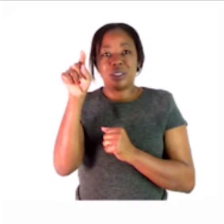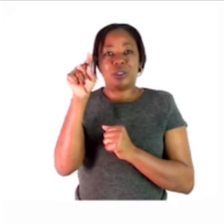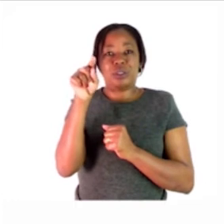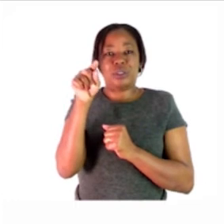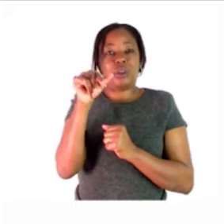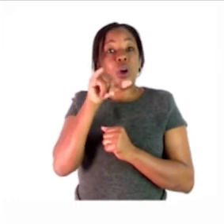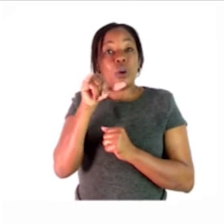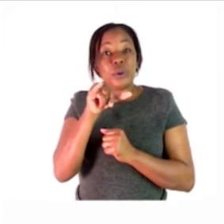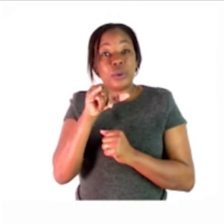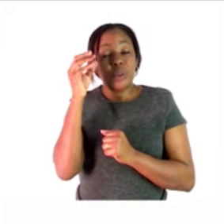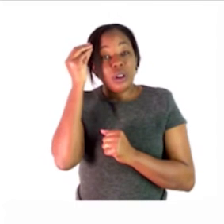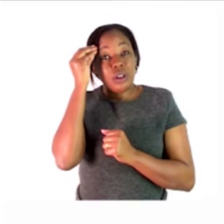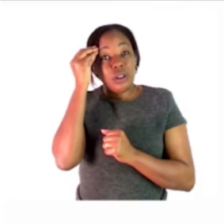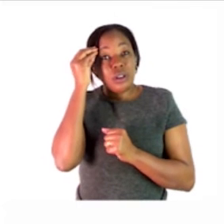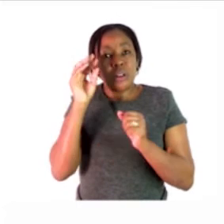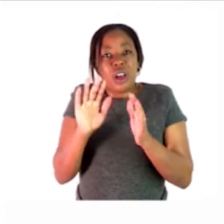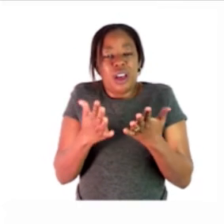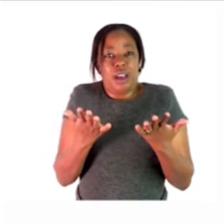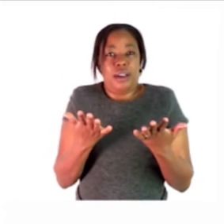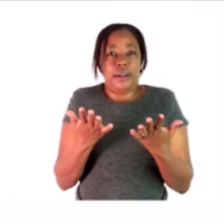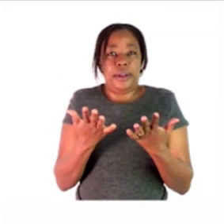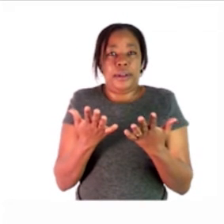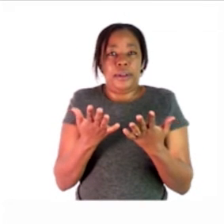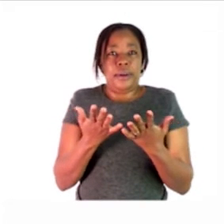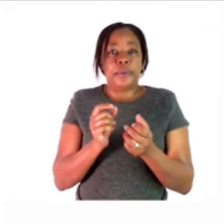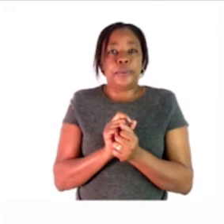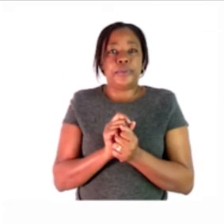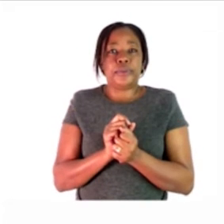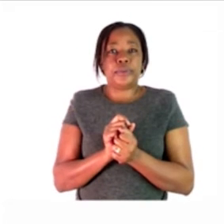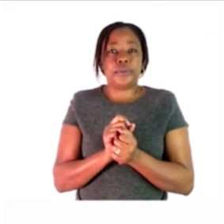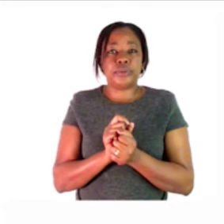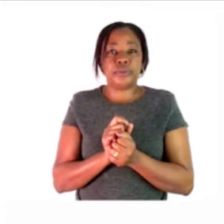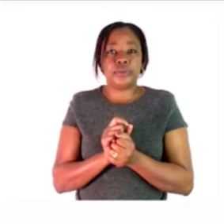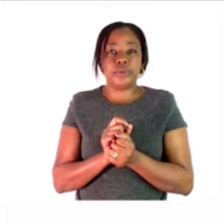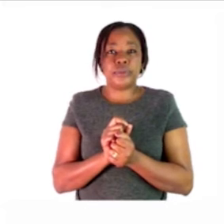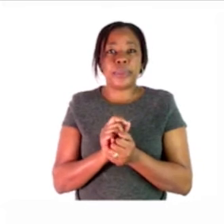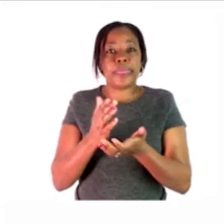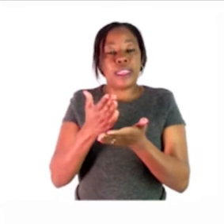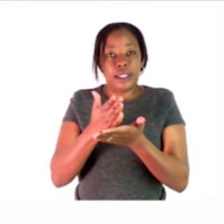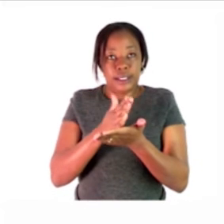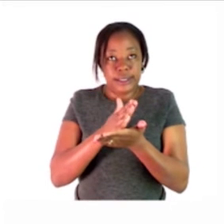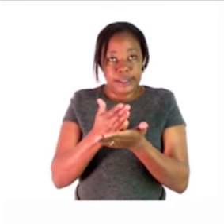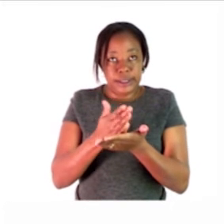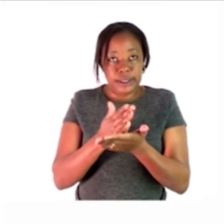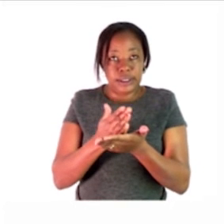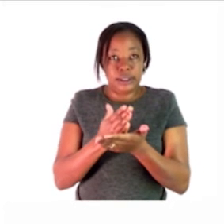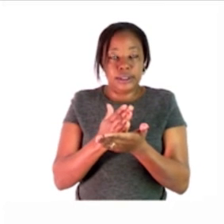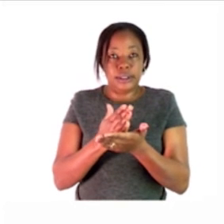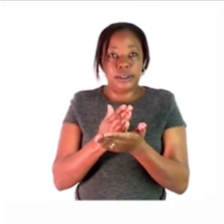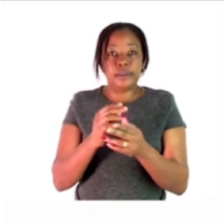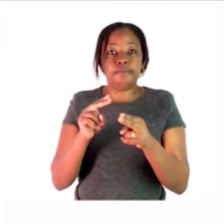sentences correct? All right. Okay. Some is used for positive